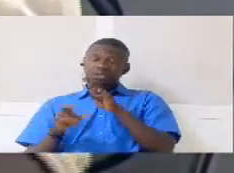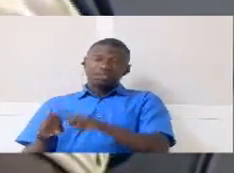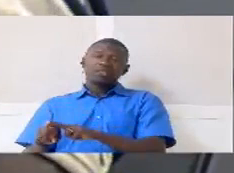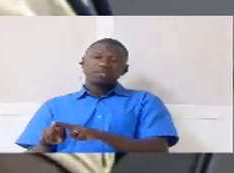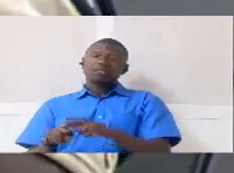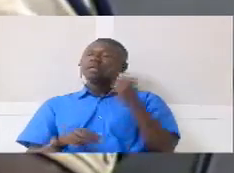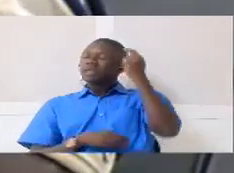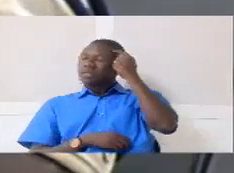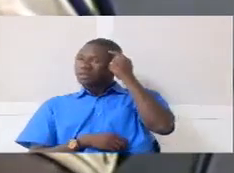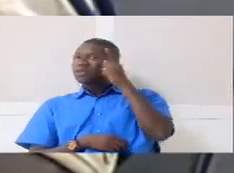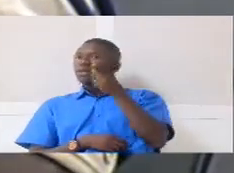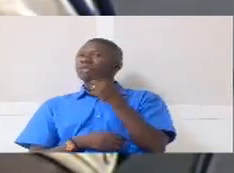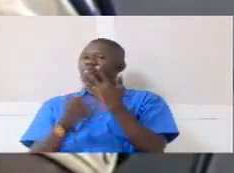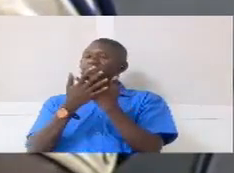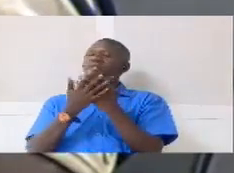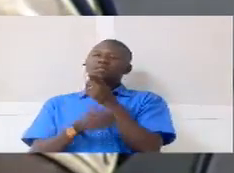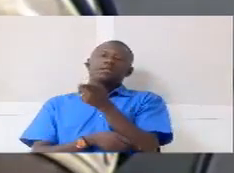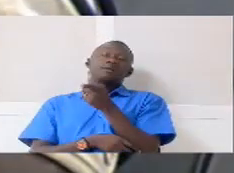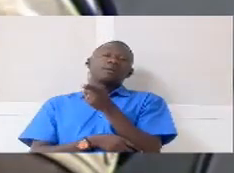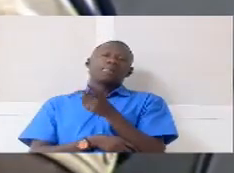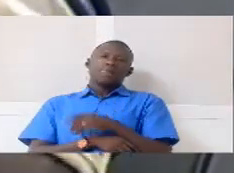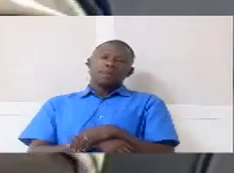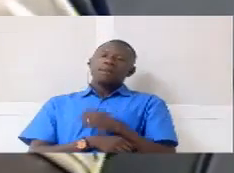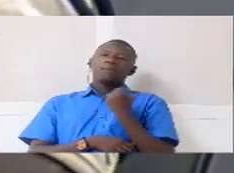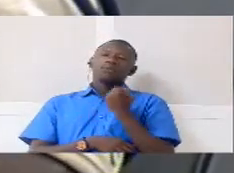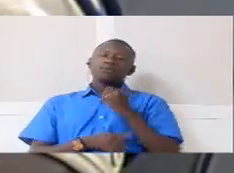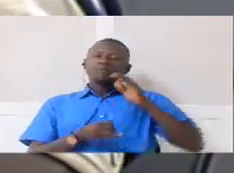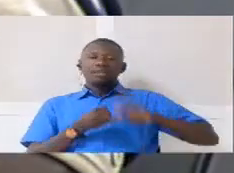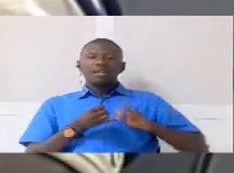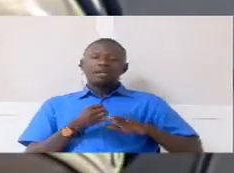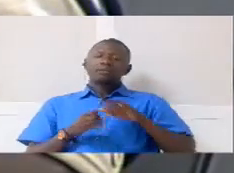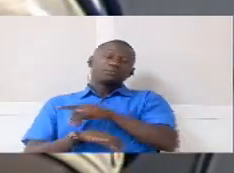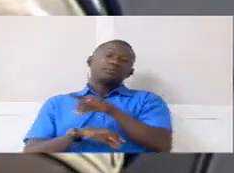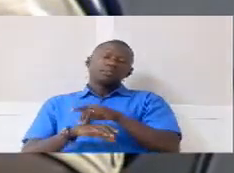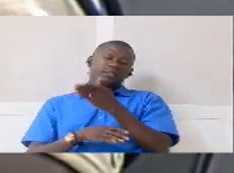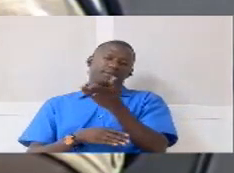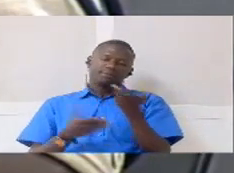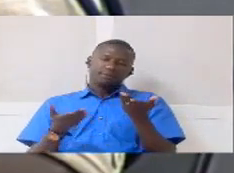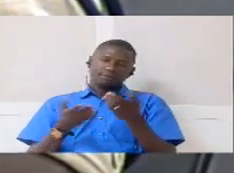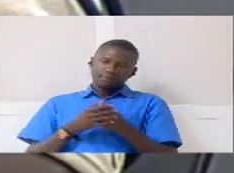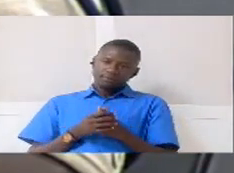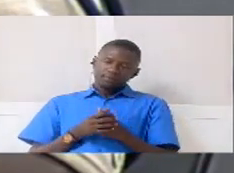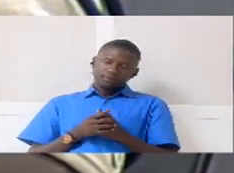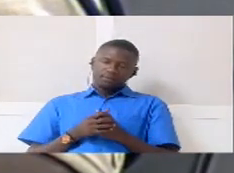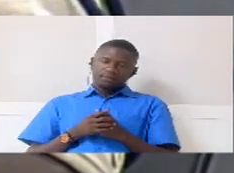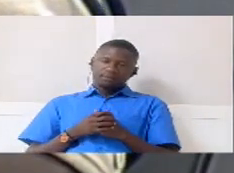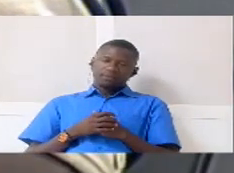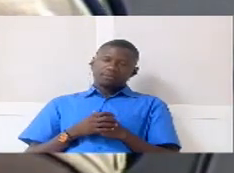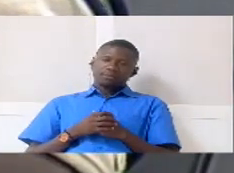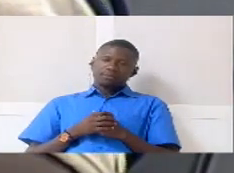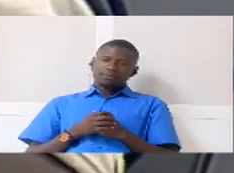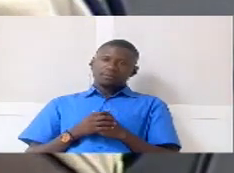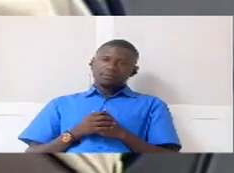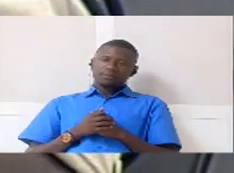The last point of Fenkoti. If there are police officers, it's because there is a prison. Otherwise, there will be no use for the police to exist.